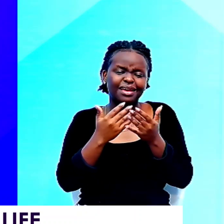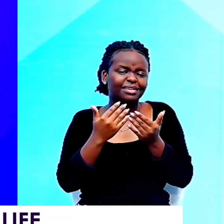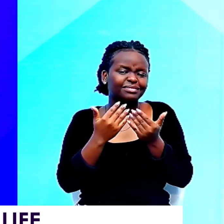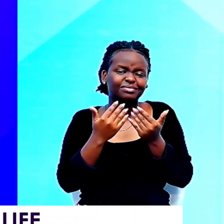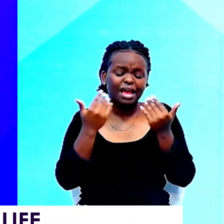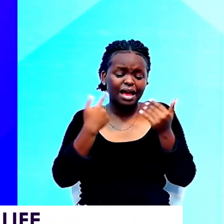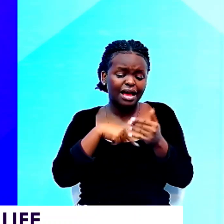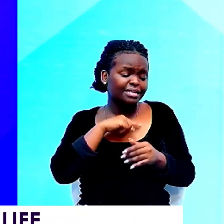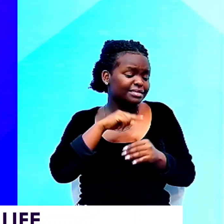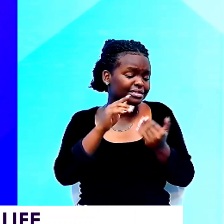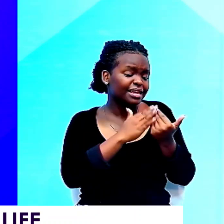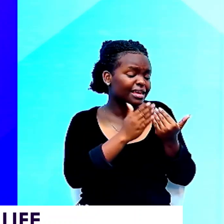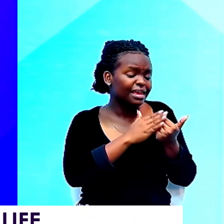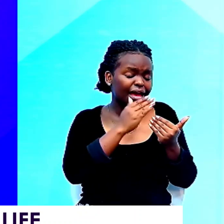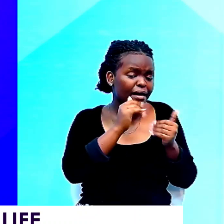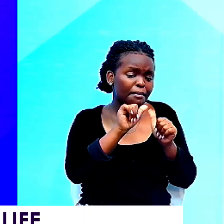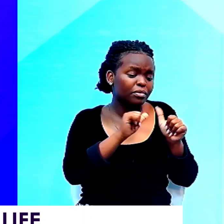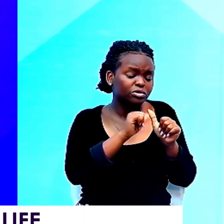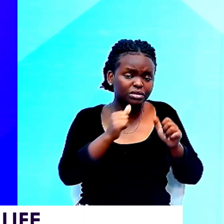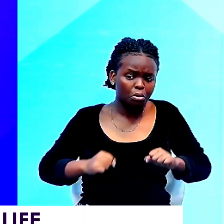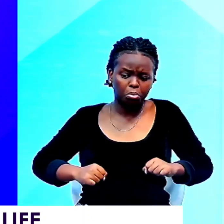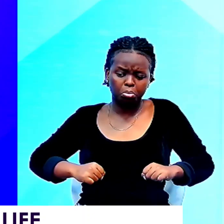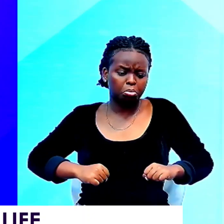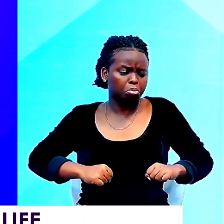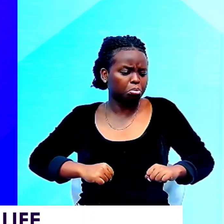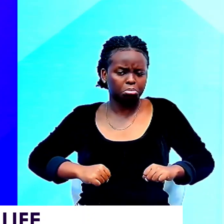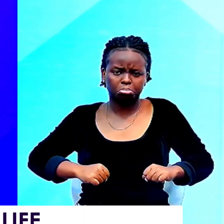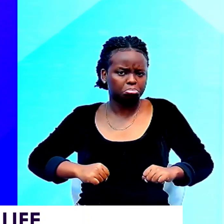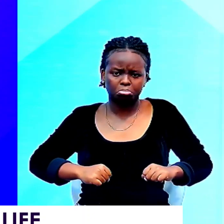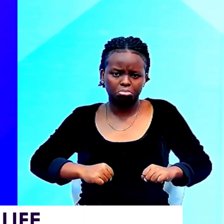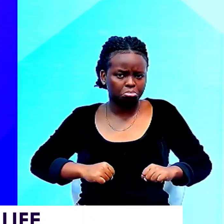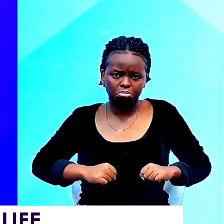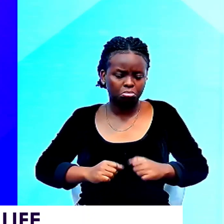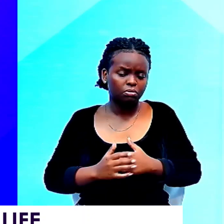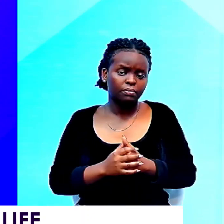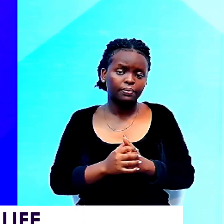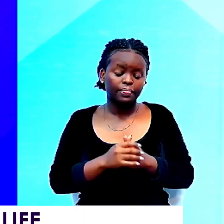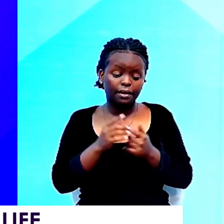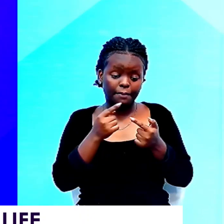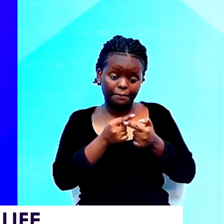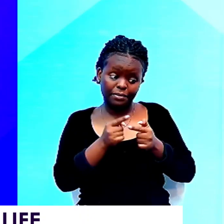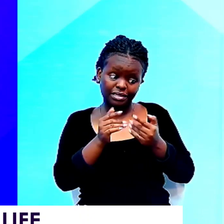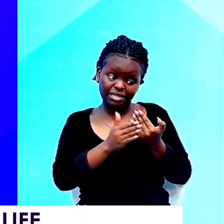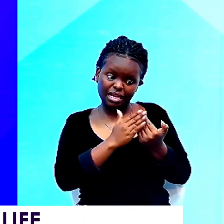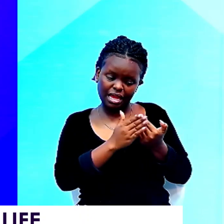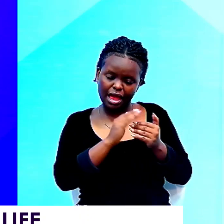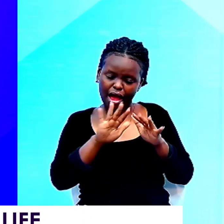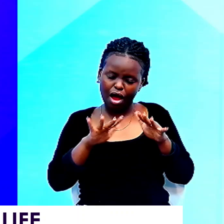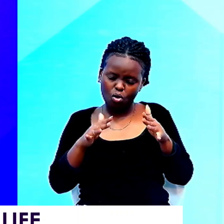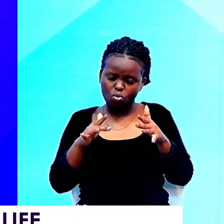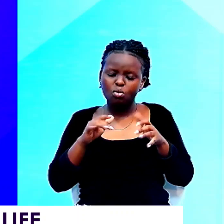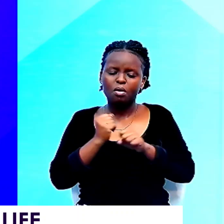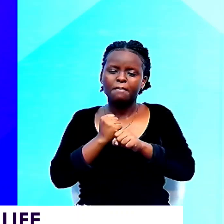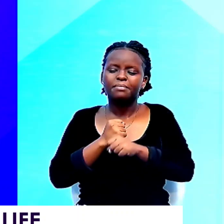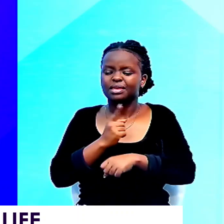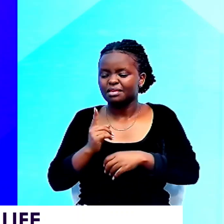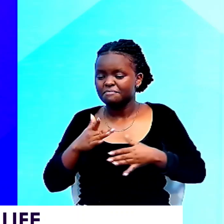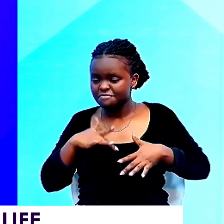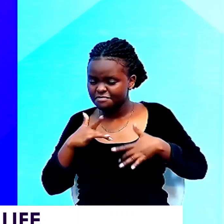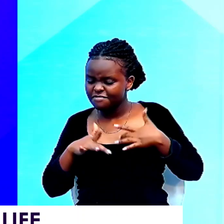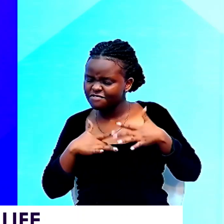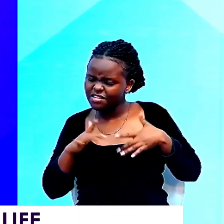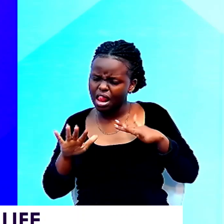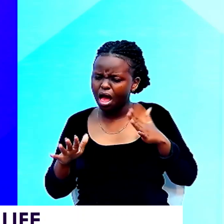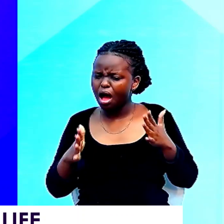do not really care what you know, but they really care about how you made them feel. So